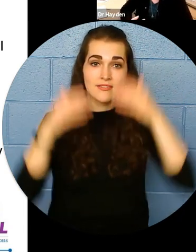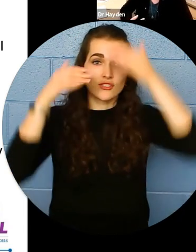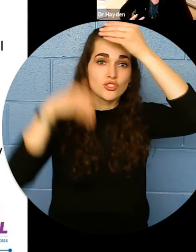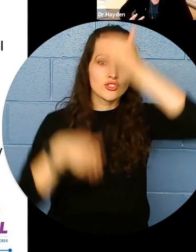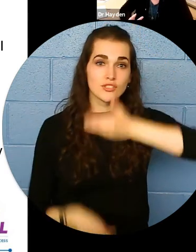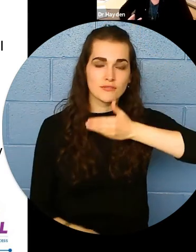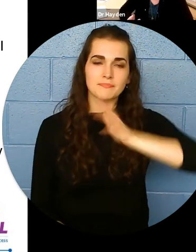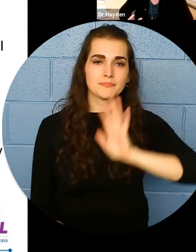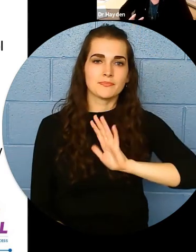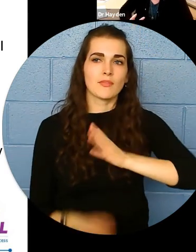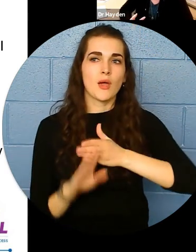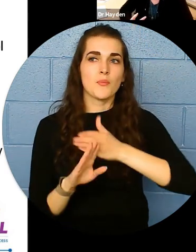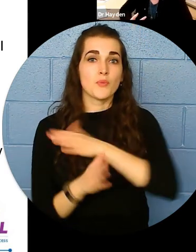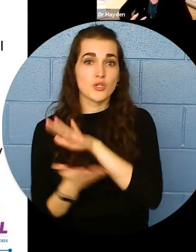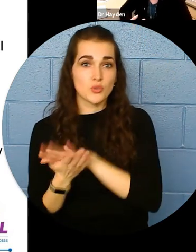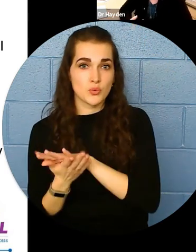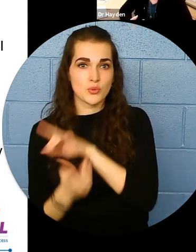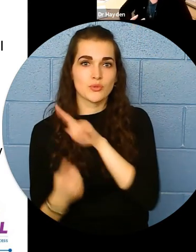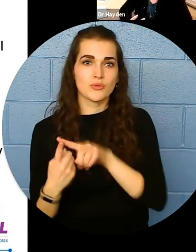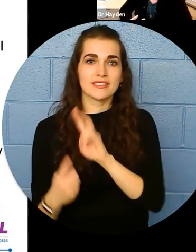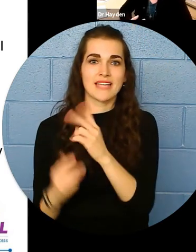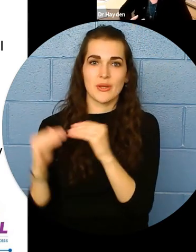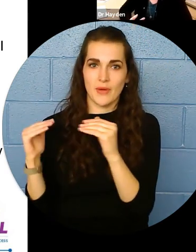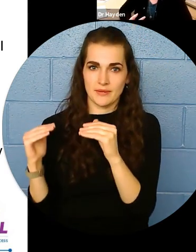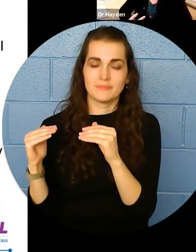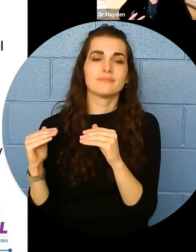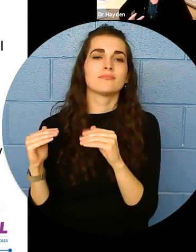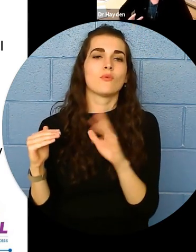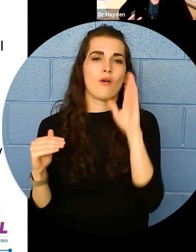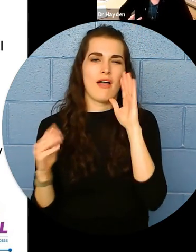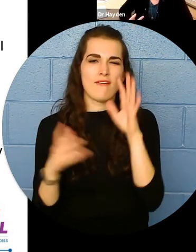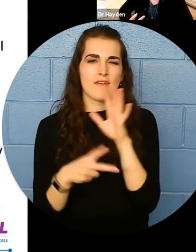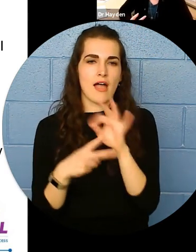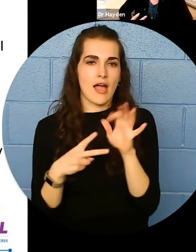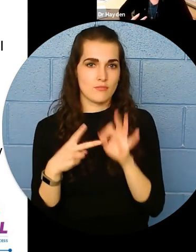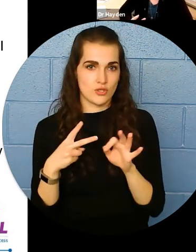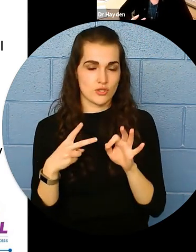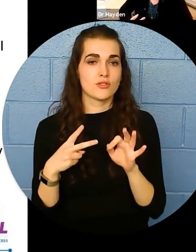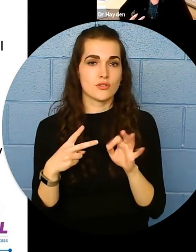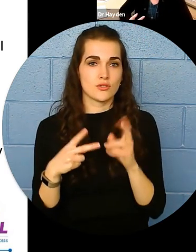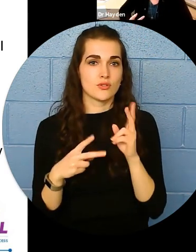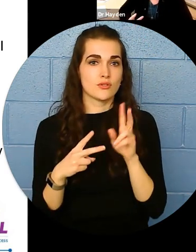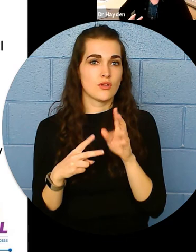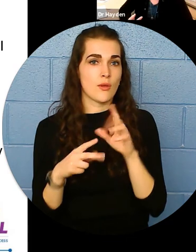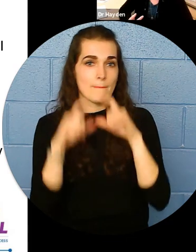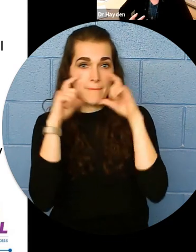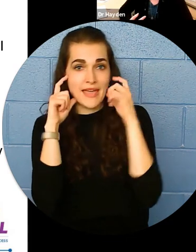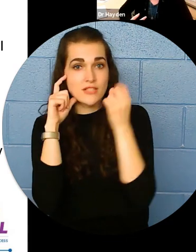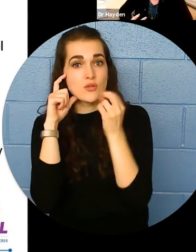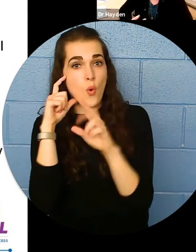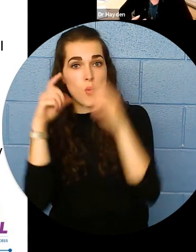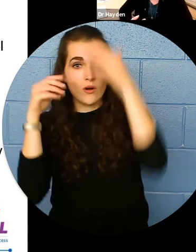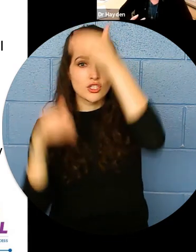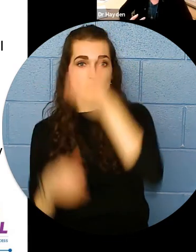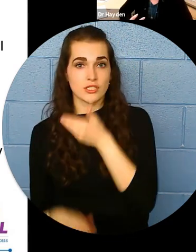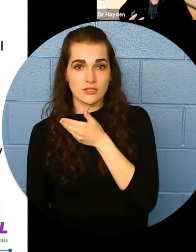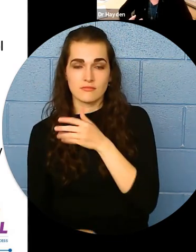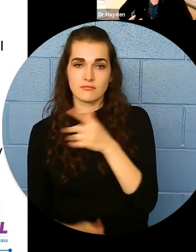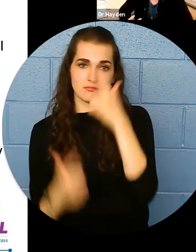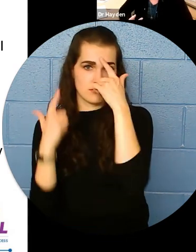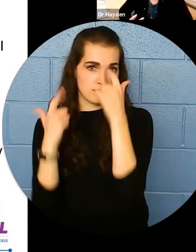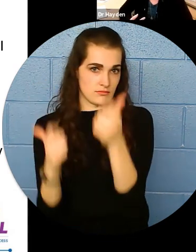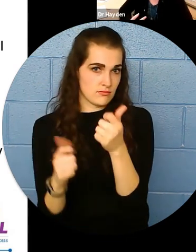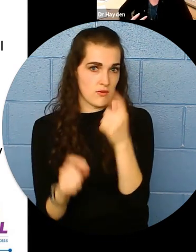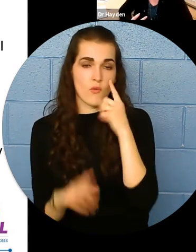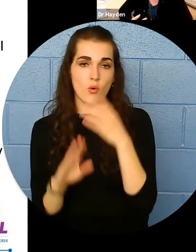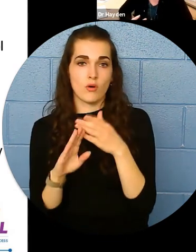shield, for preschool through 2nd grade, and they will have the option of wearing the mask or just the shield. It is up to